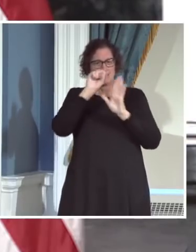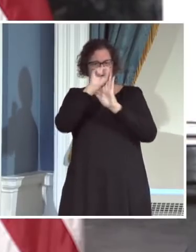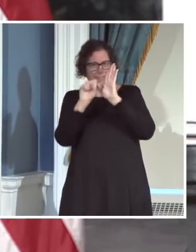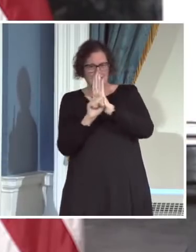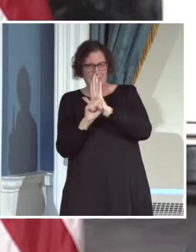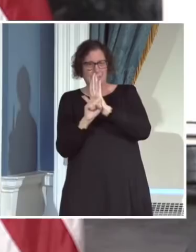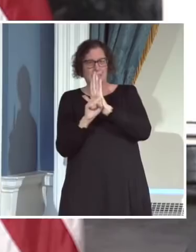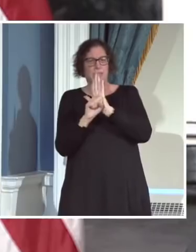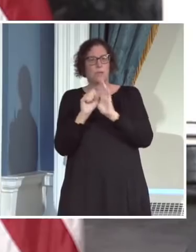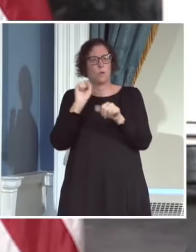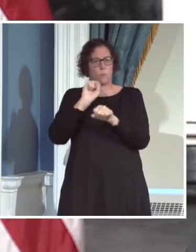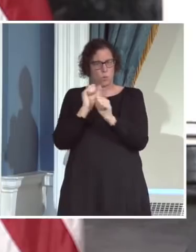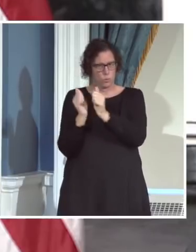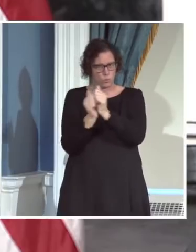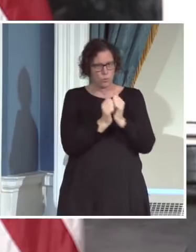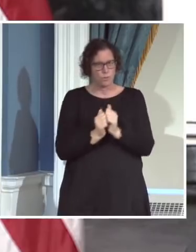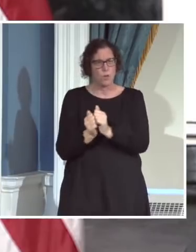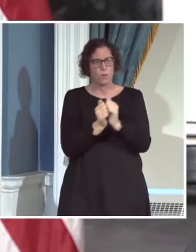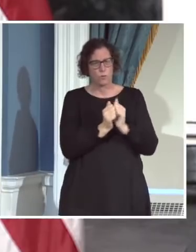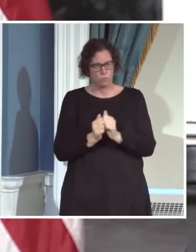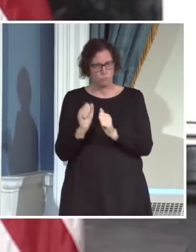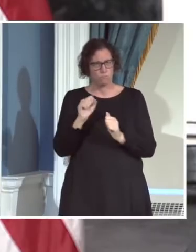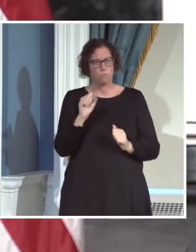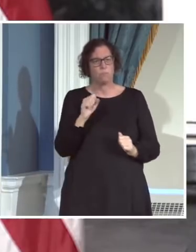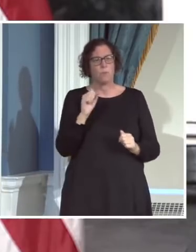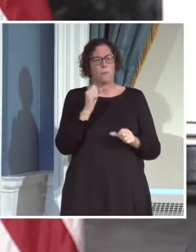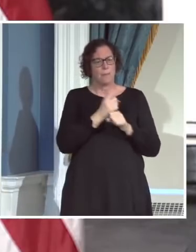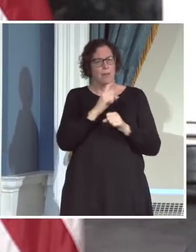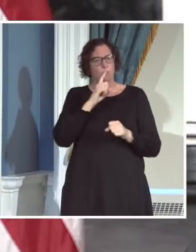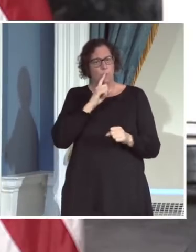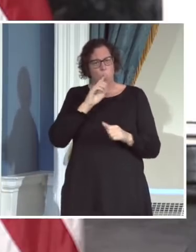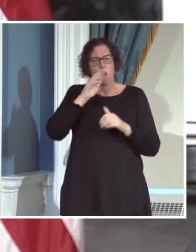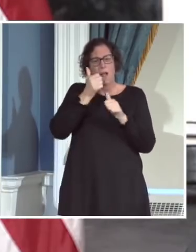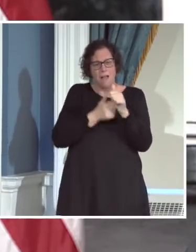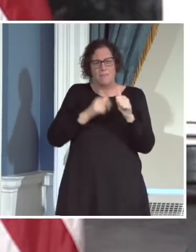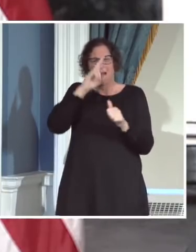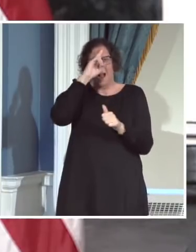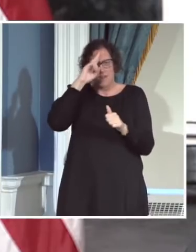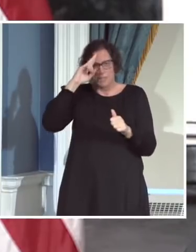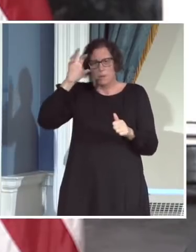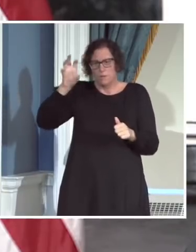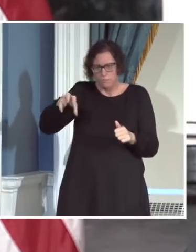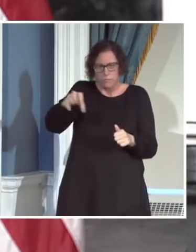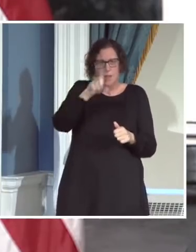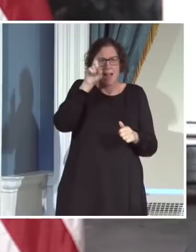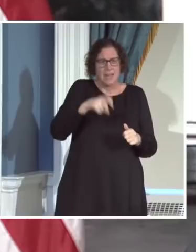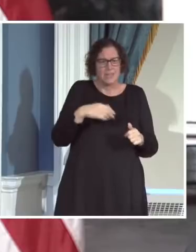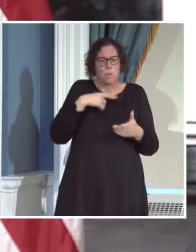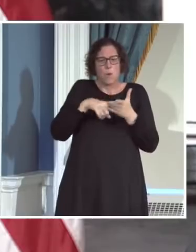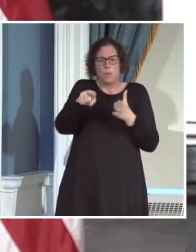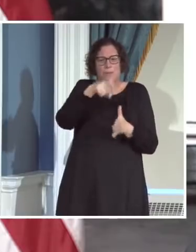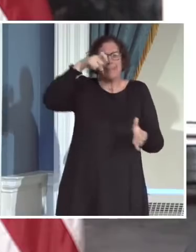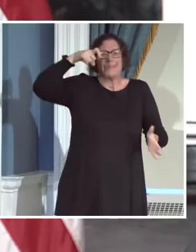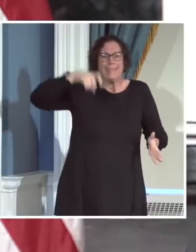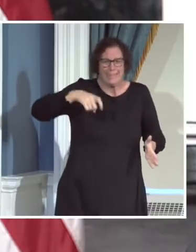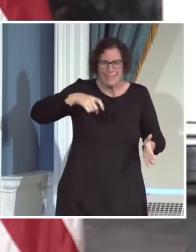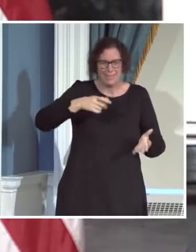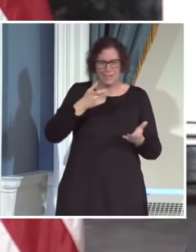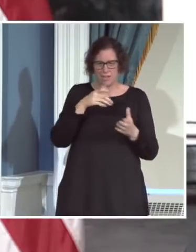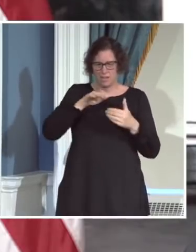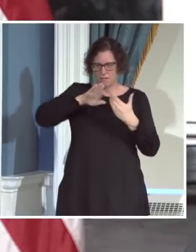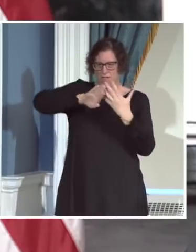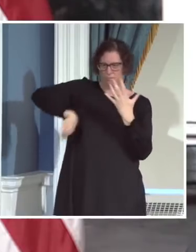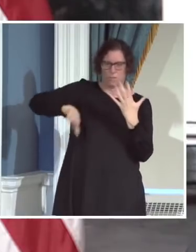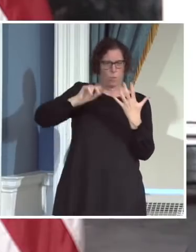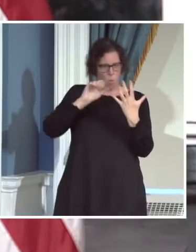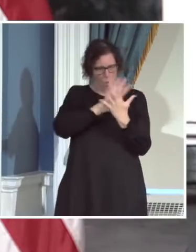each hospital gets what they need. A massive amount of supplies is being distributed all the time to all the hospitals. I want to emphasize that